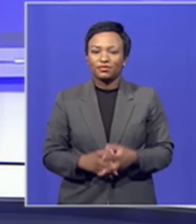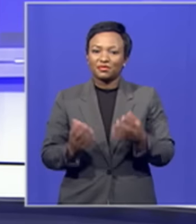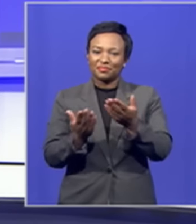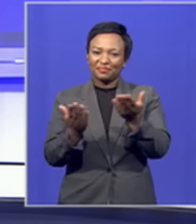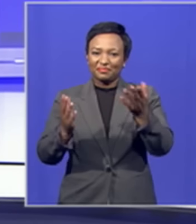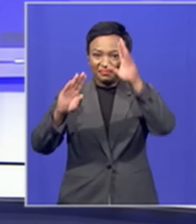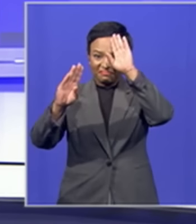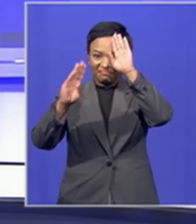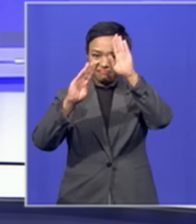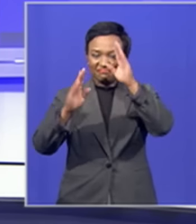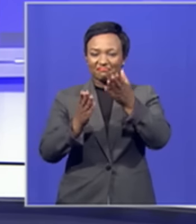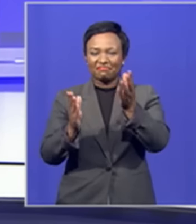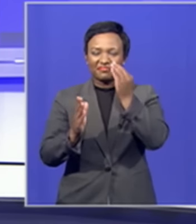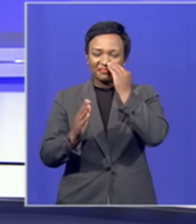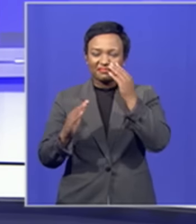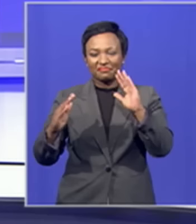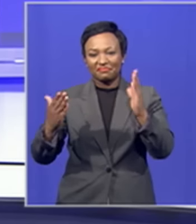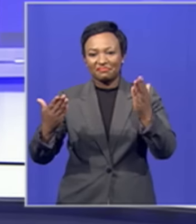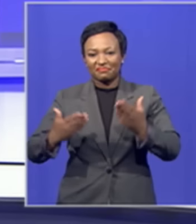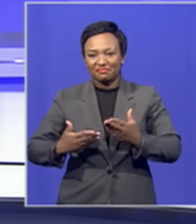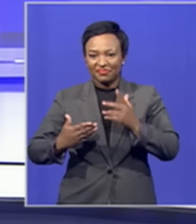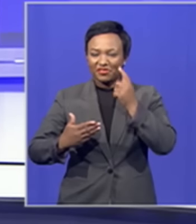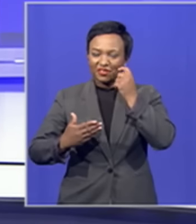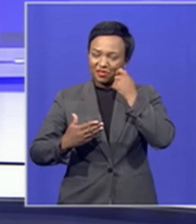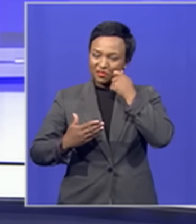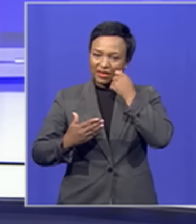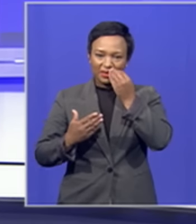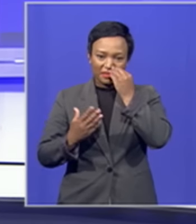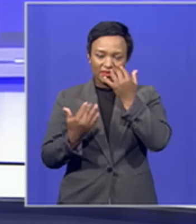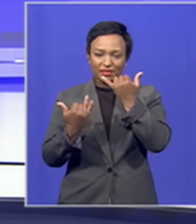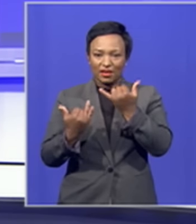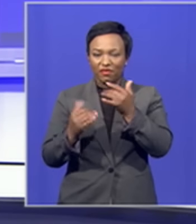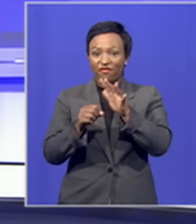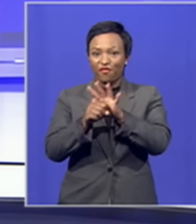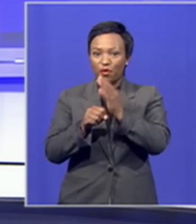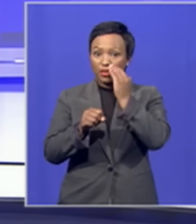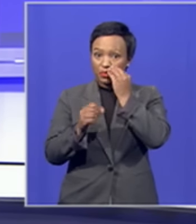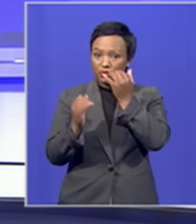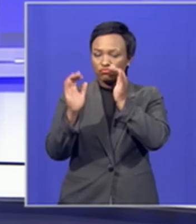Mothoetsho Madume wa mogetse mo kgasong ya rona ya dikgang tsa Setswana. Tla re diale.